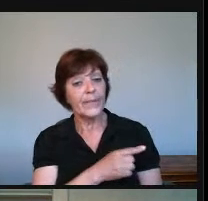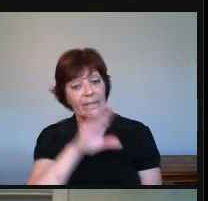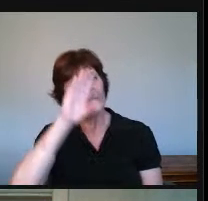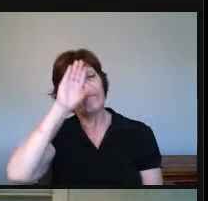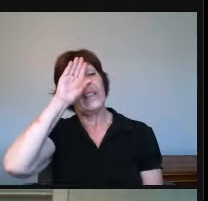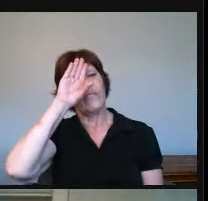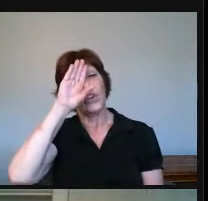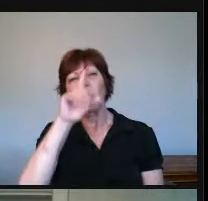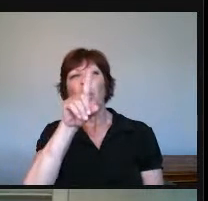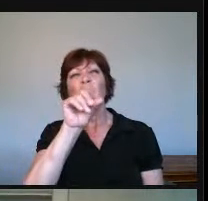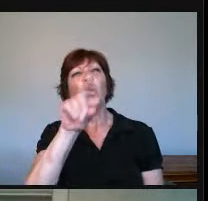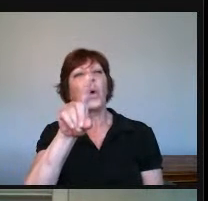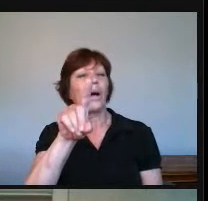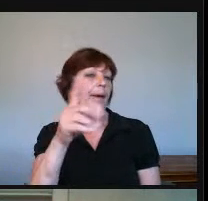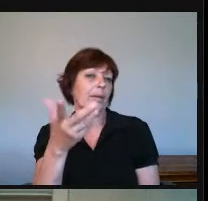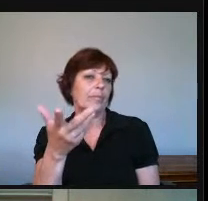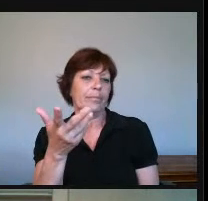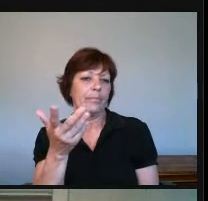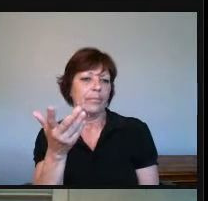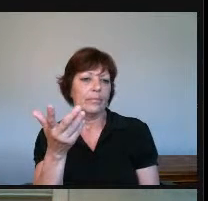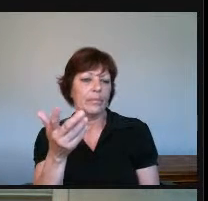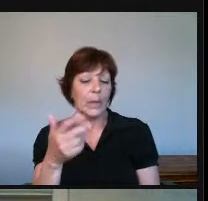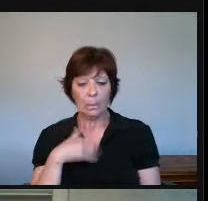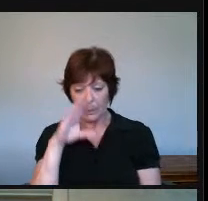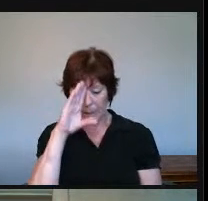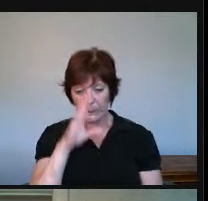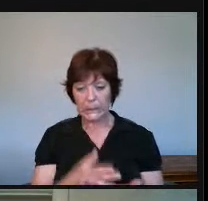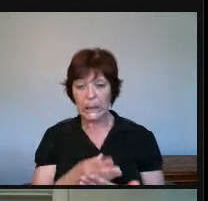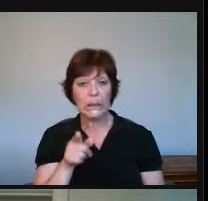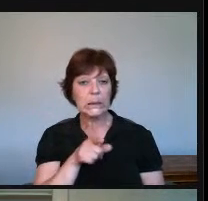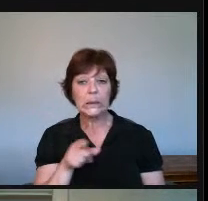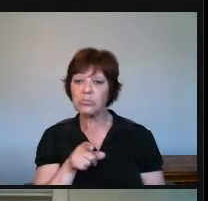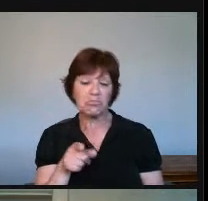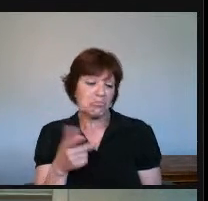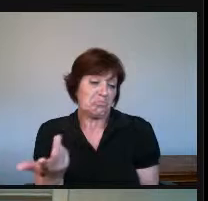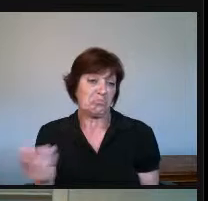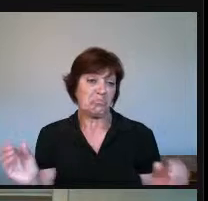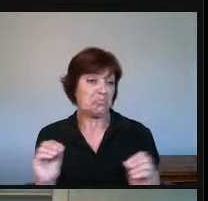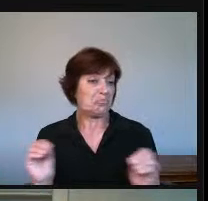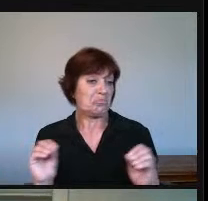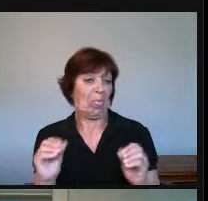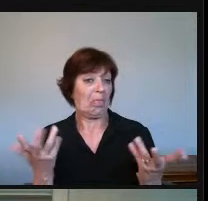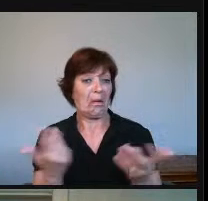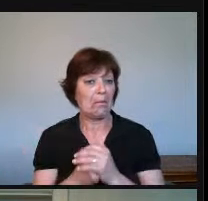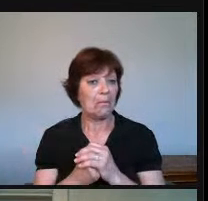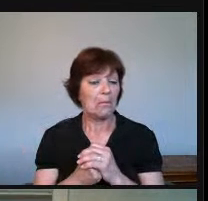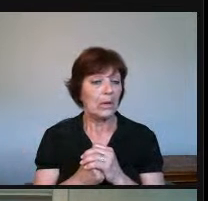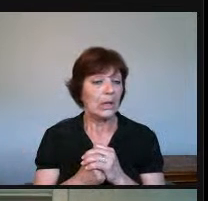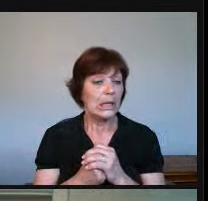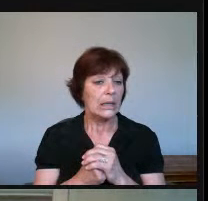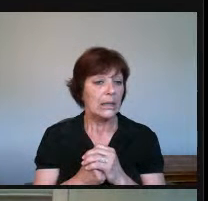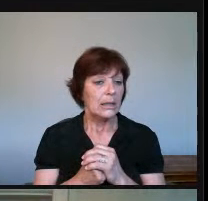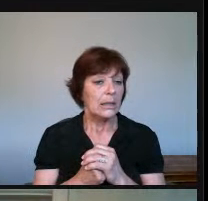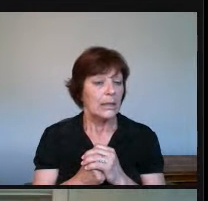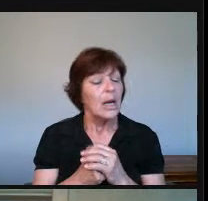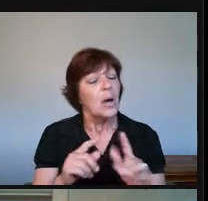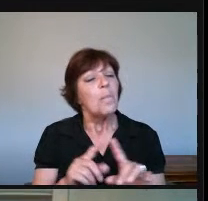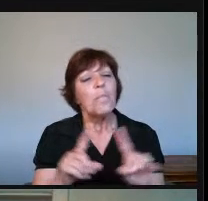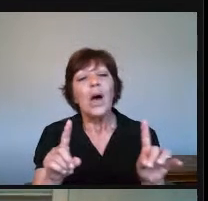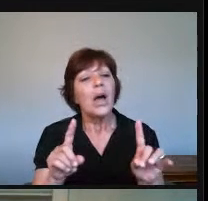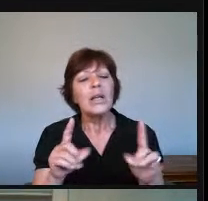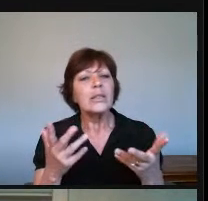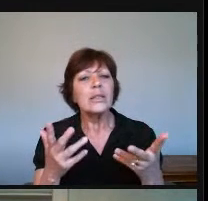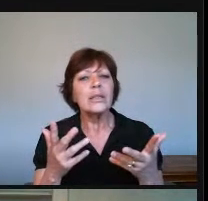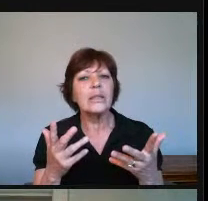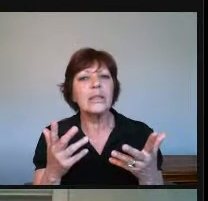to about 101. My sons were not particularly impacted by the vaccine, but it's all gone